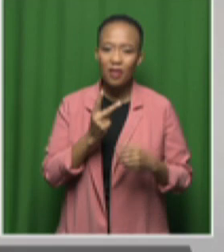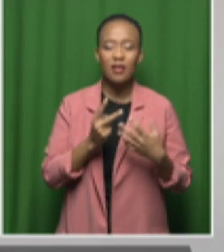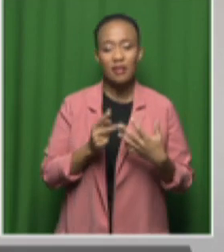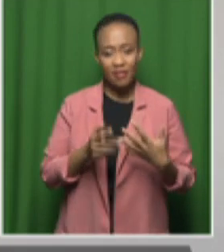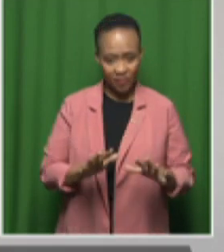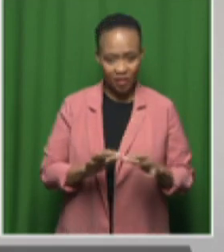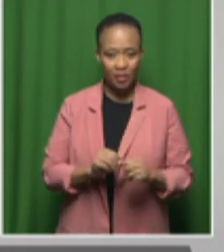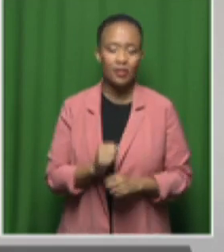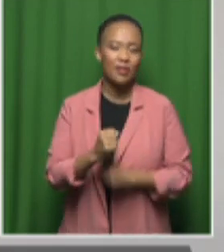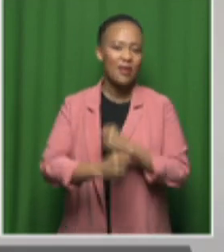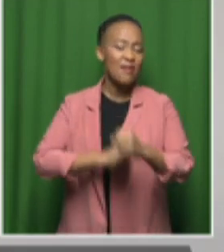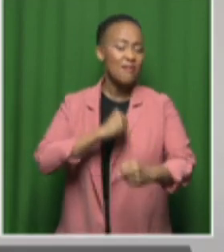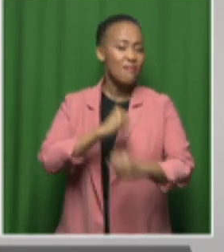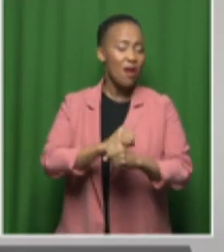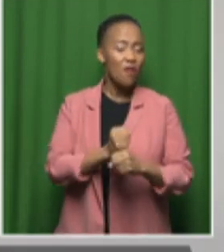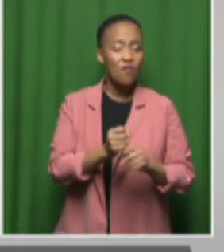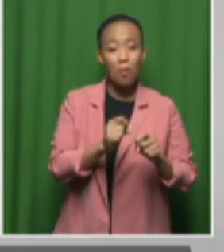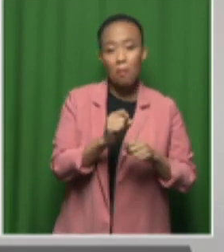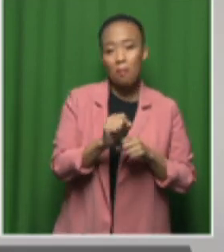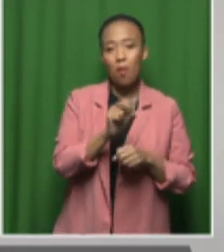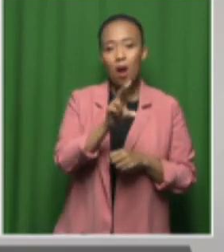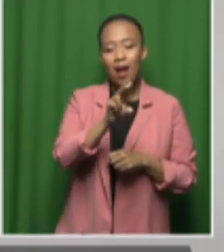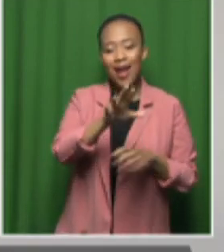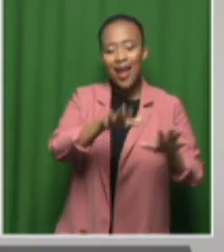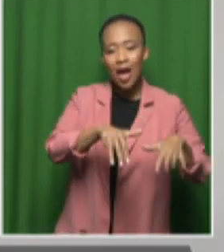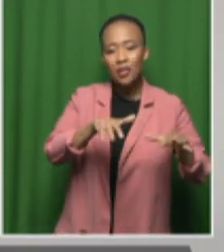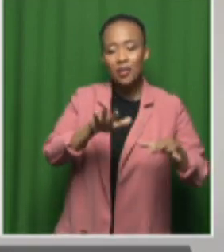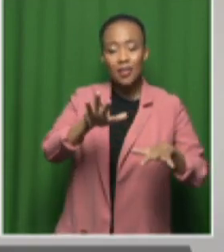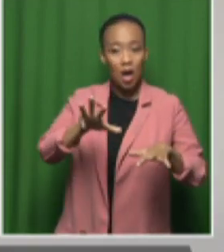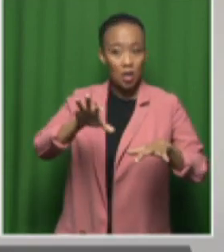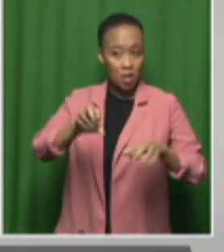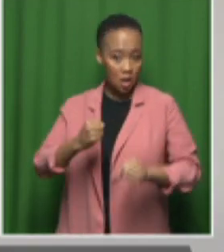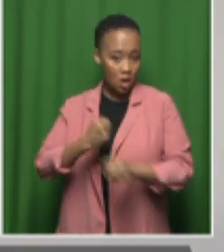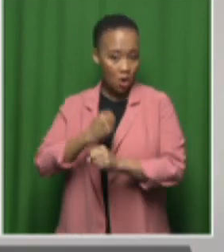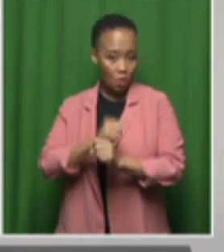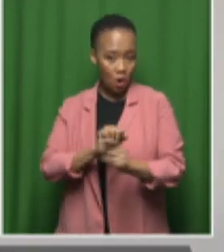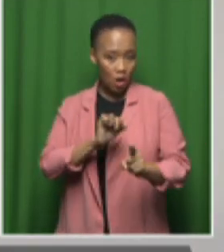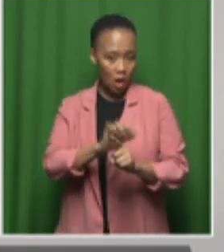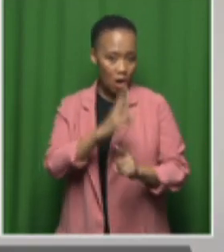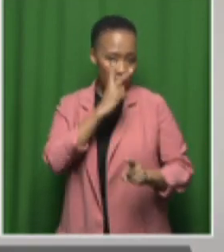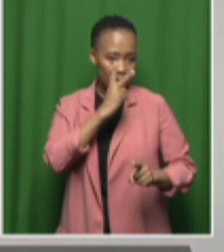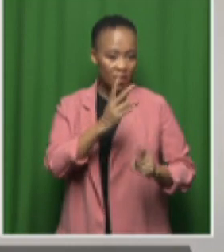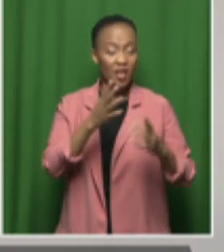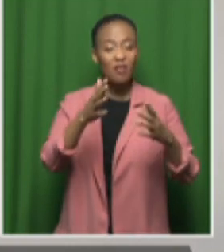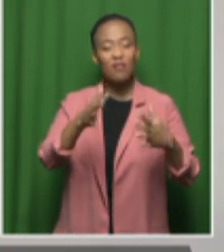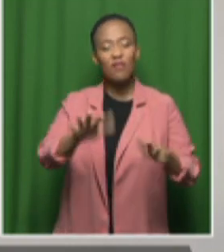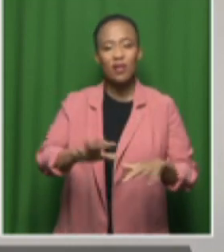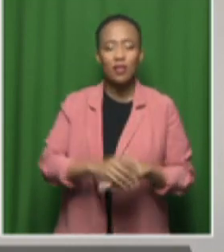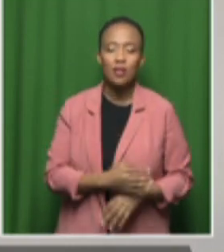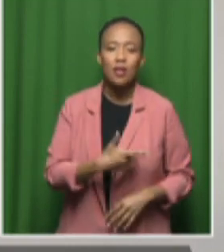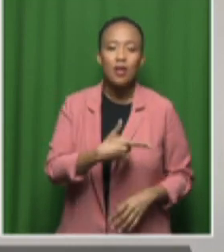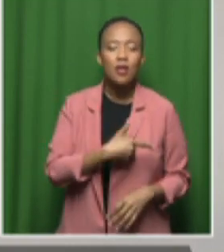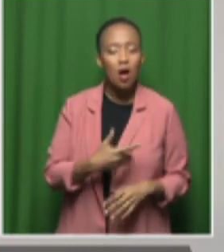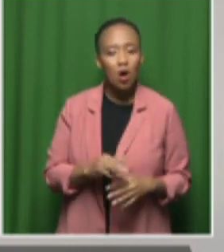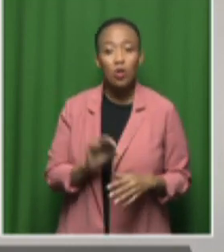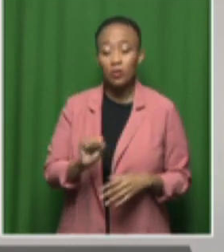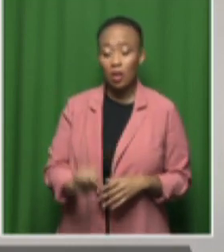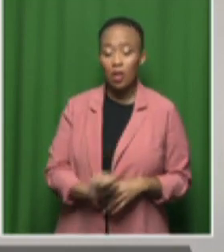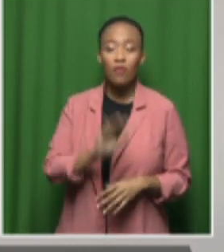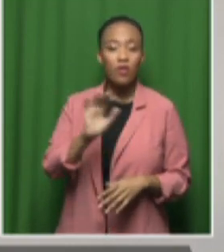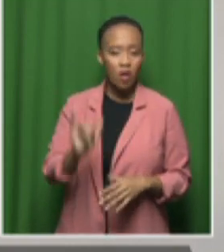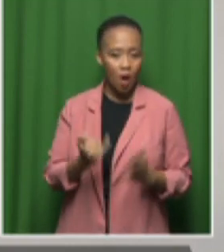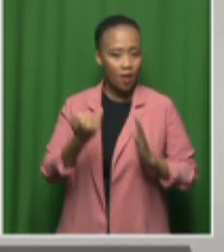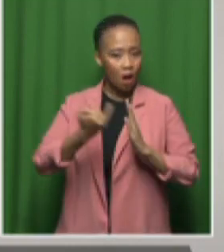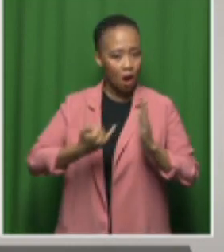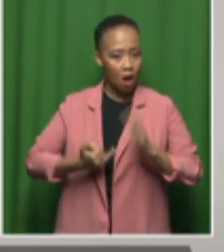as the 1990s. And this contribution of South African art that Mom Esther has done for